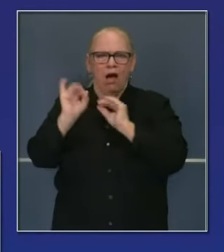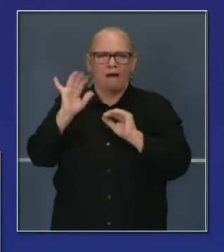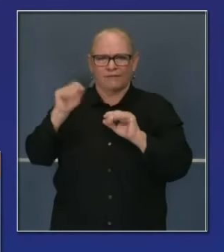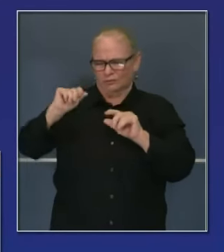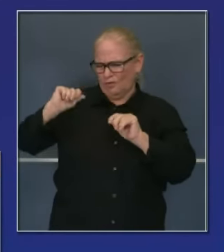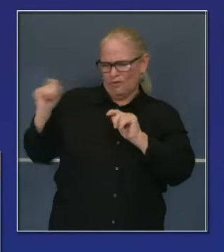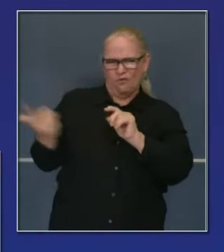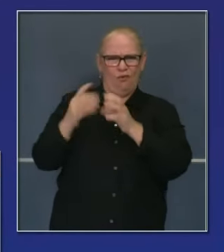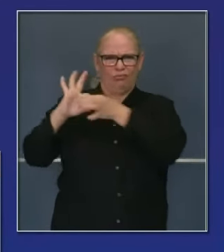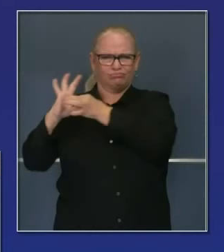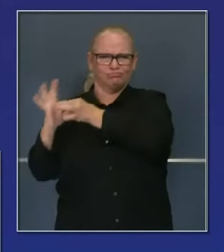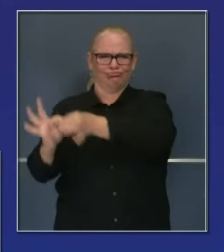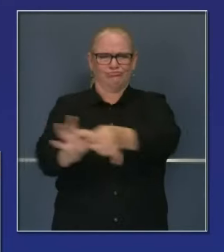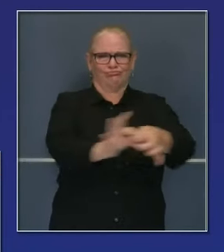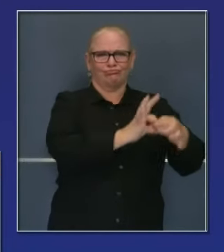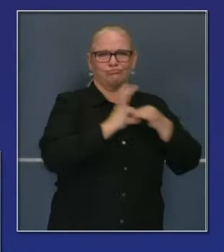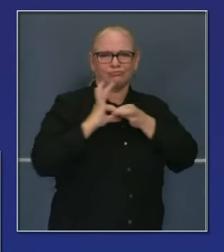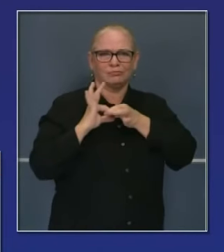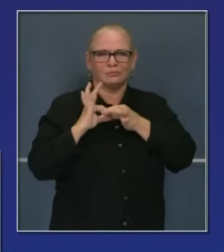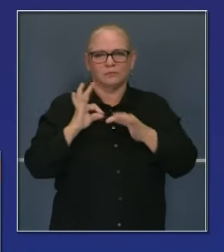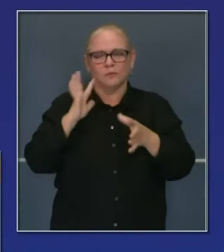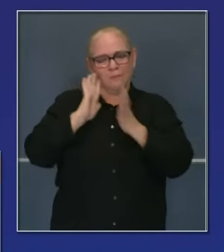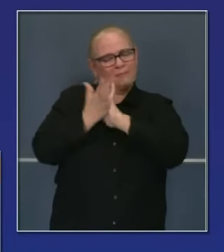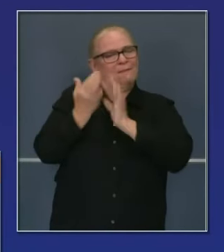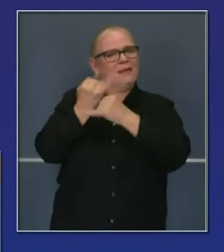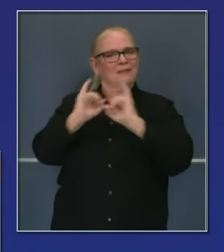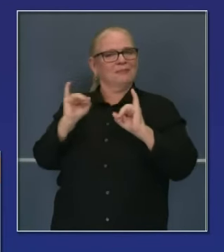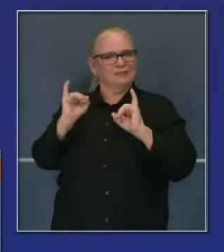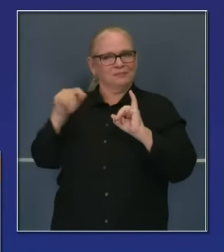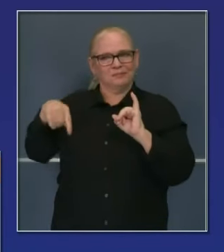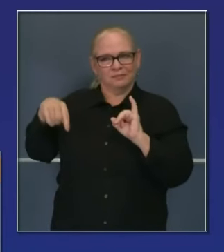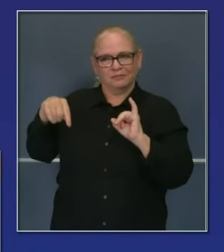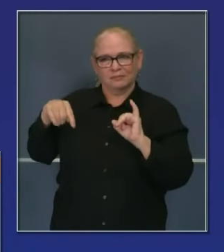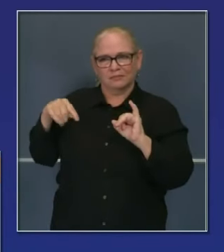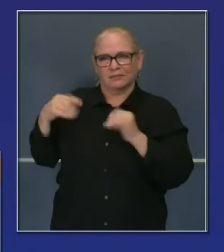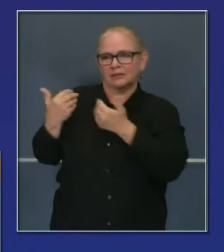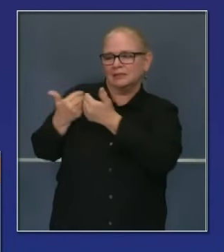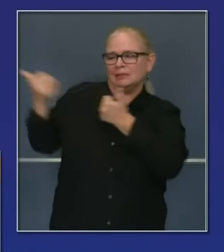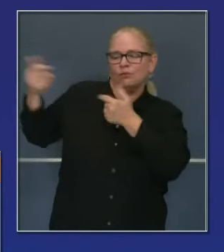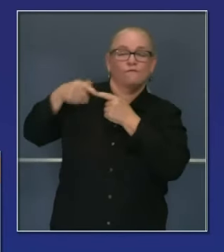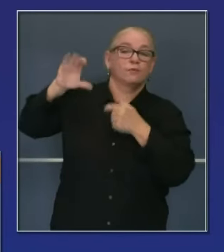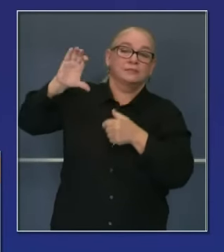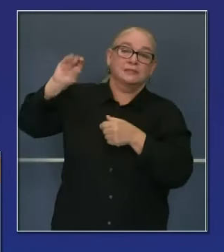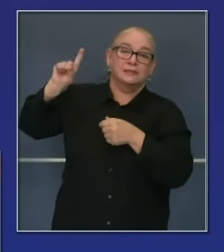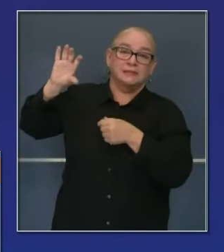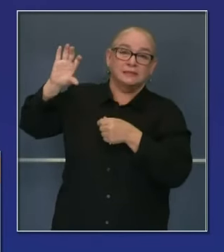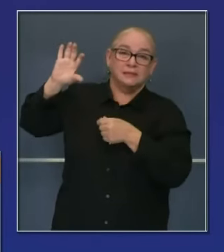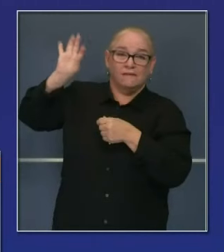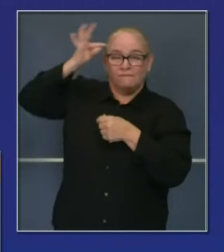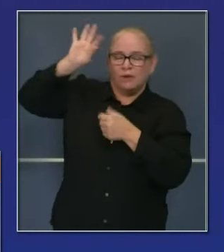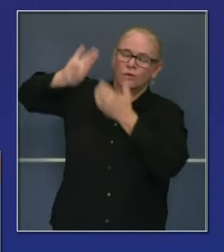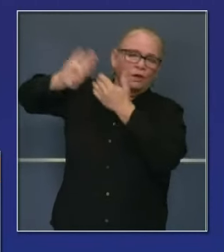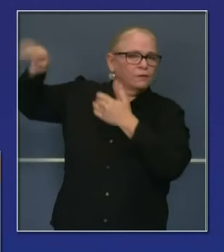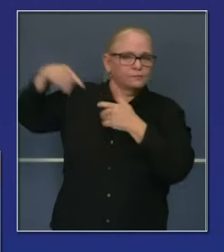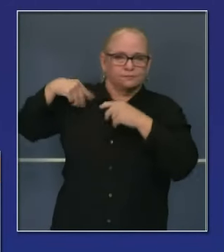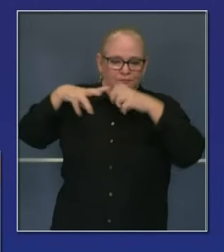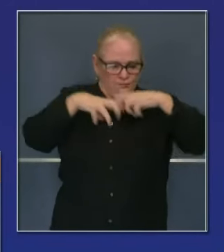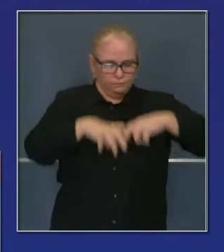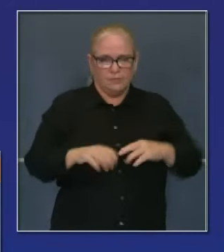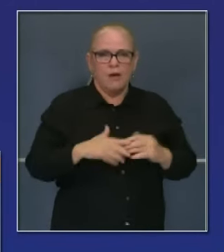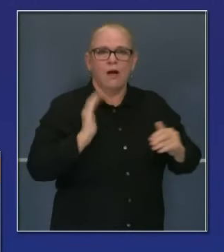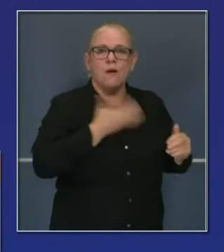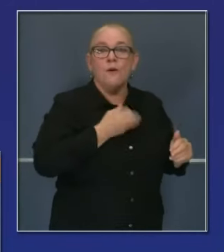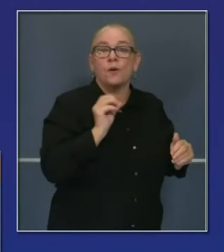of an independent group of health experts that will help us advance and closely monitor our protocols